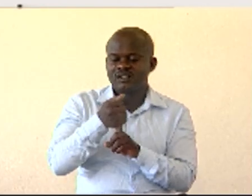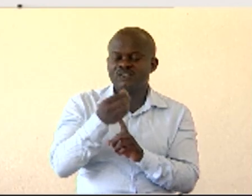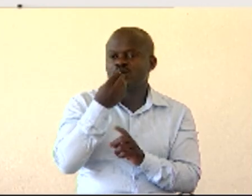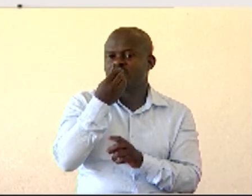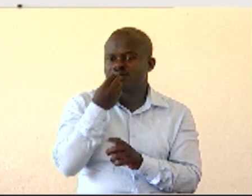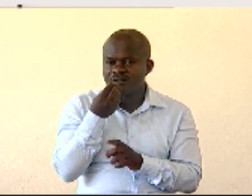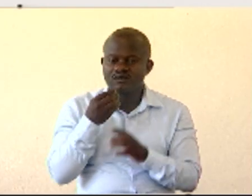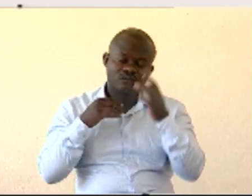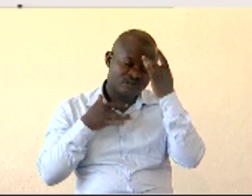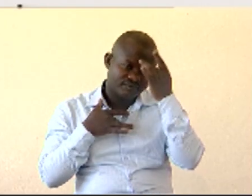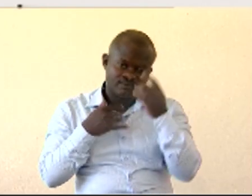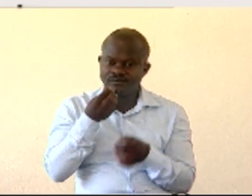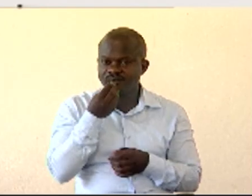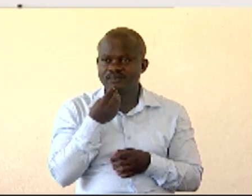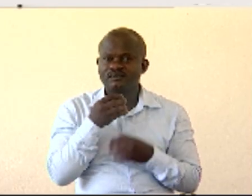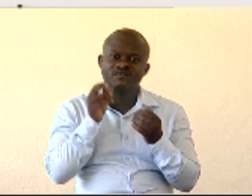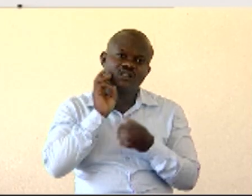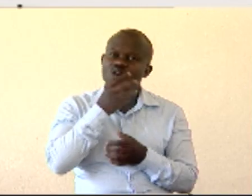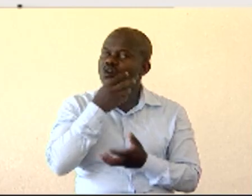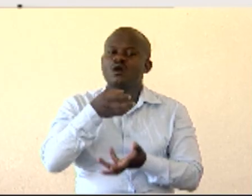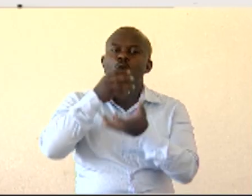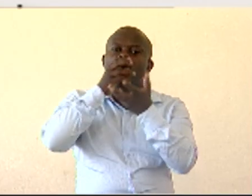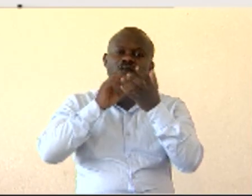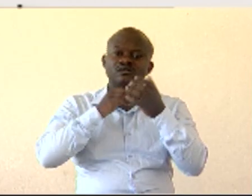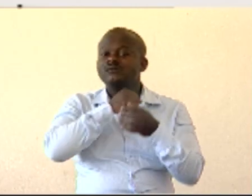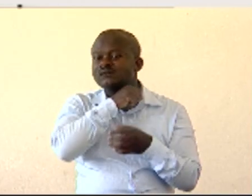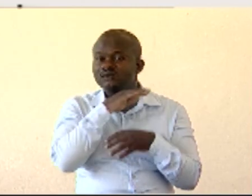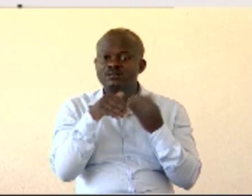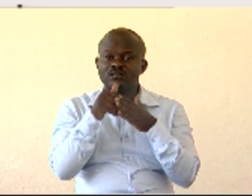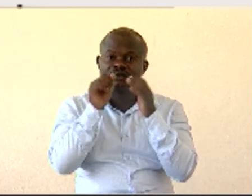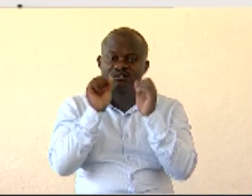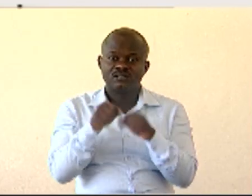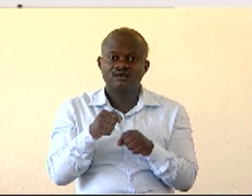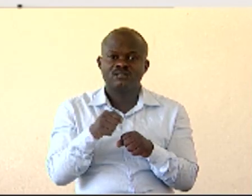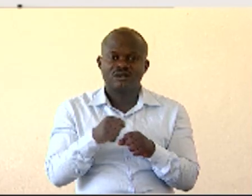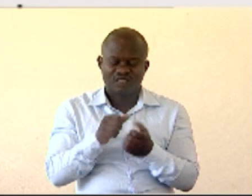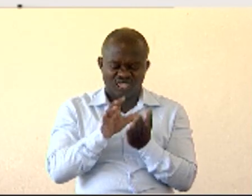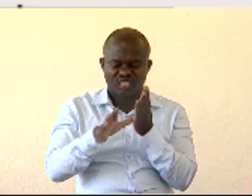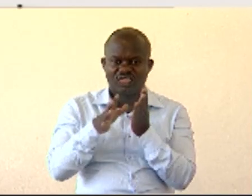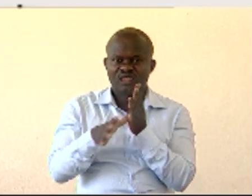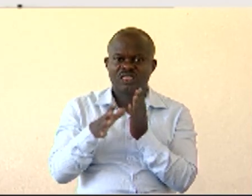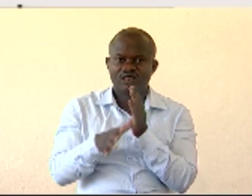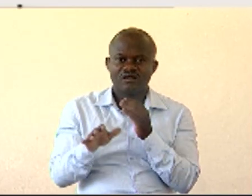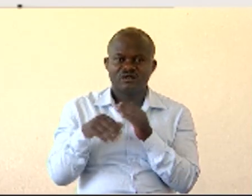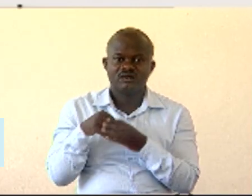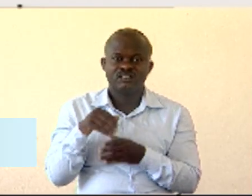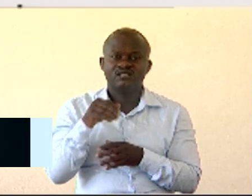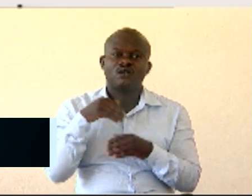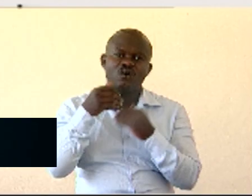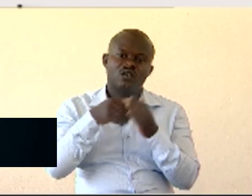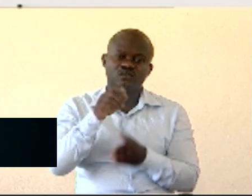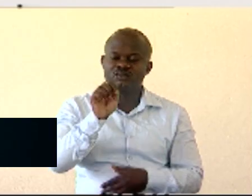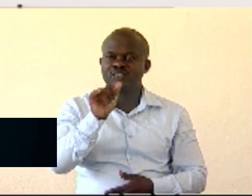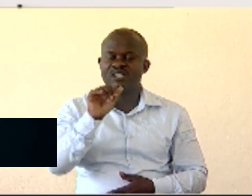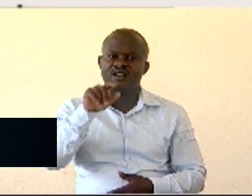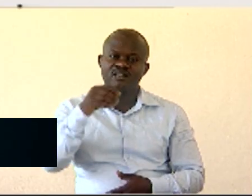food, drinking water that has been contaminated. We have cholera, we have typhoid. Very many